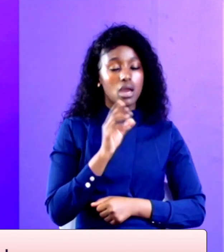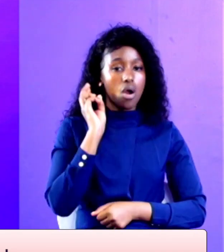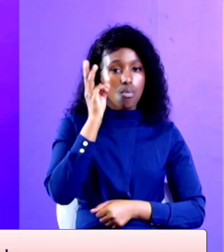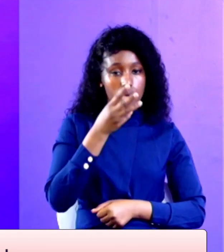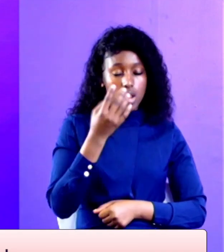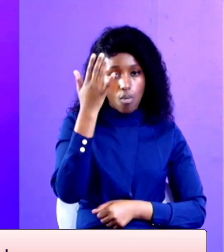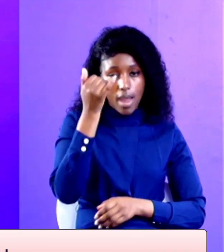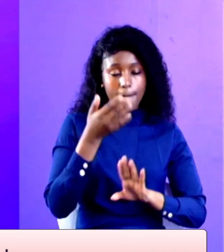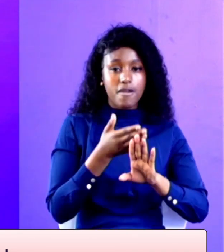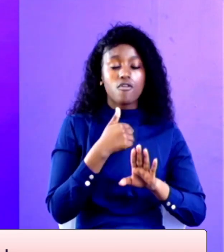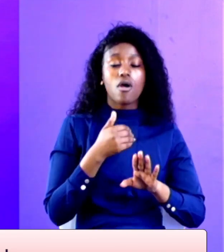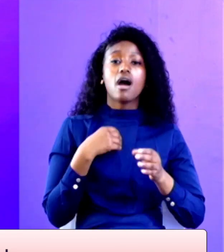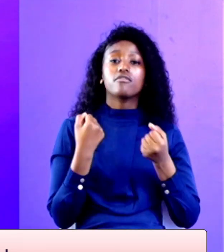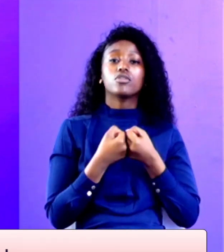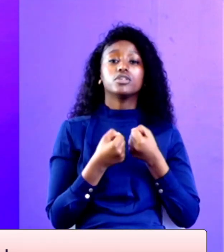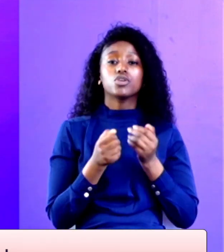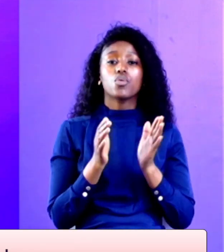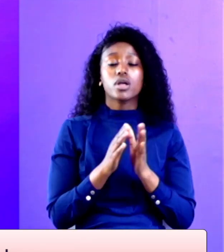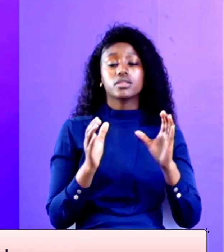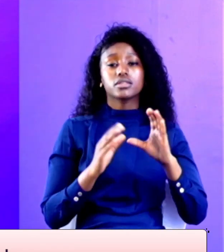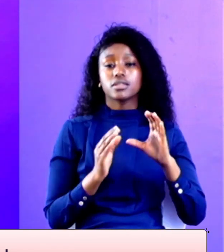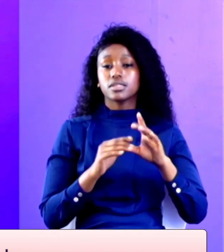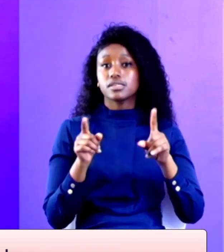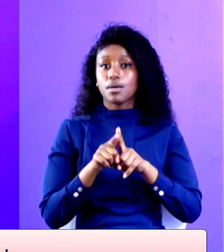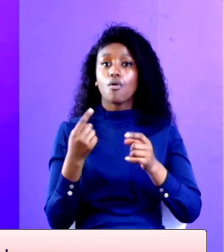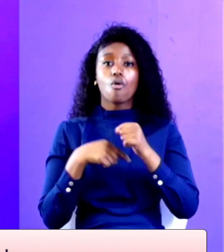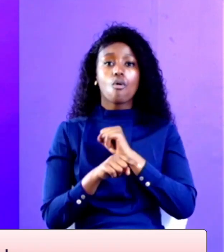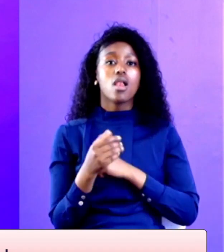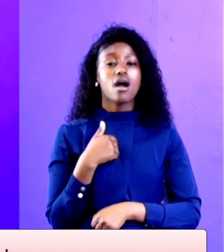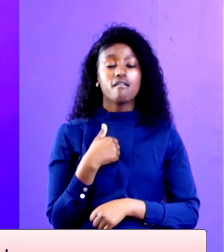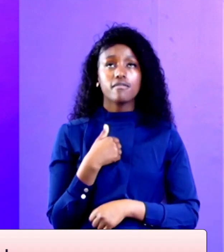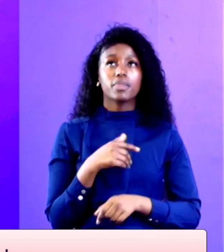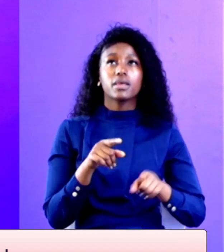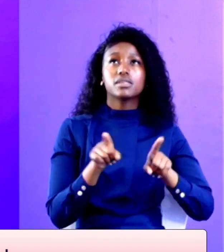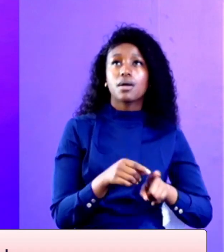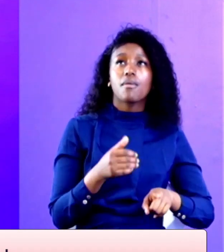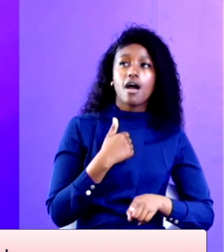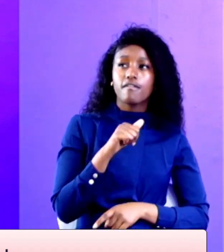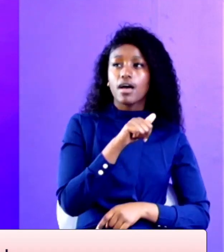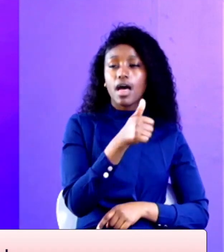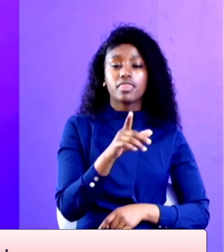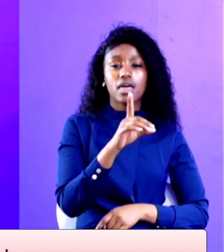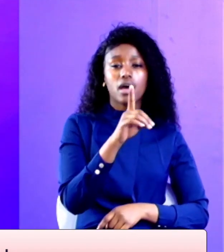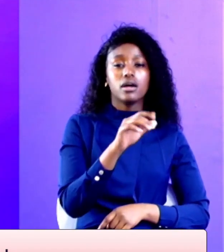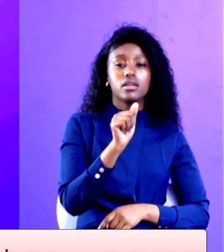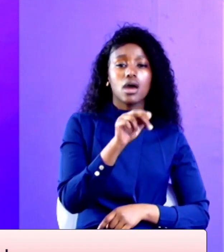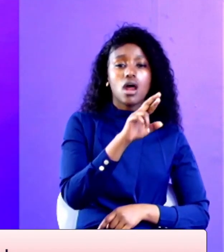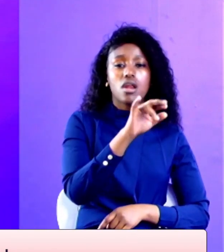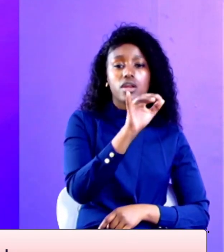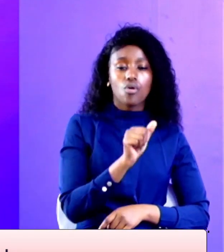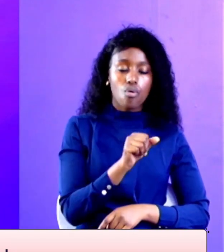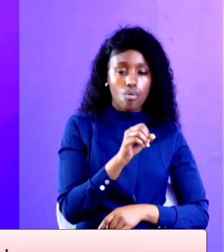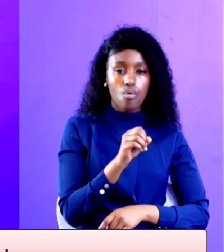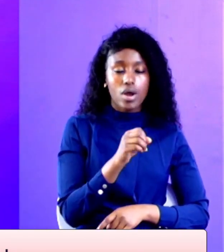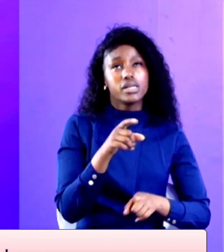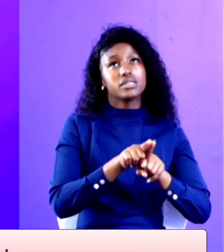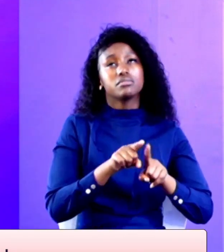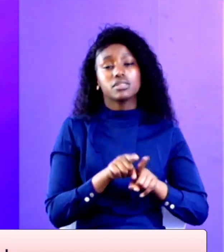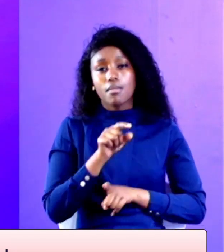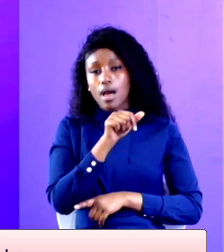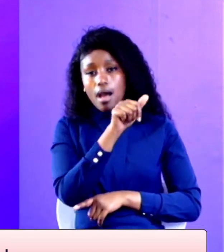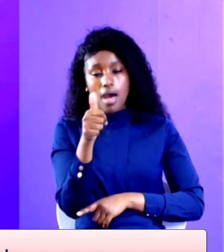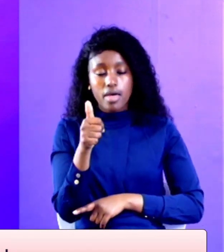Chelsea in the Club World Cup. You remember? Yes. They also brought in Dario Esugo from Sporting Lisbon. They also brought